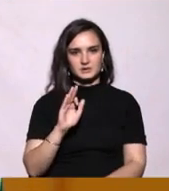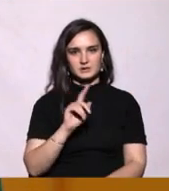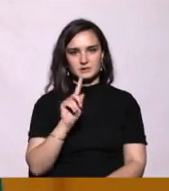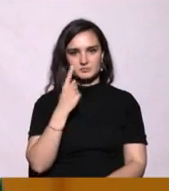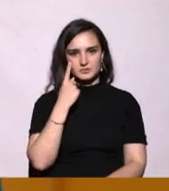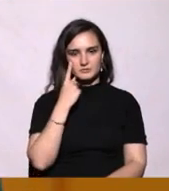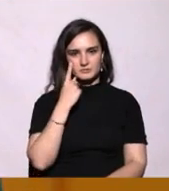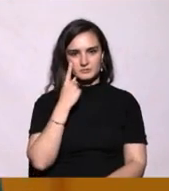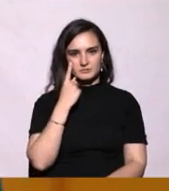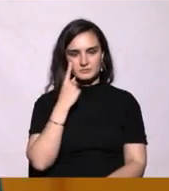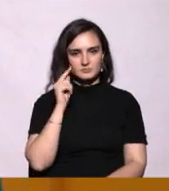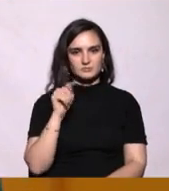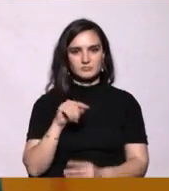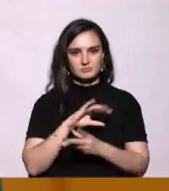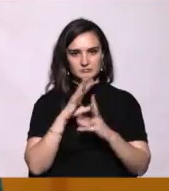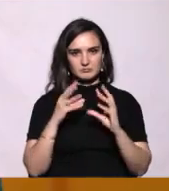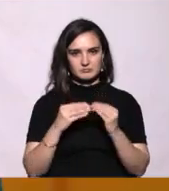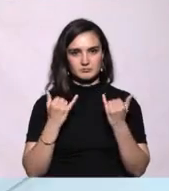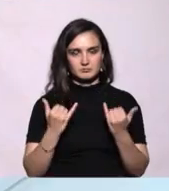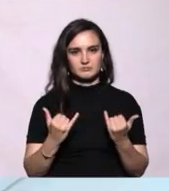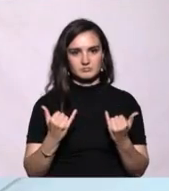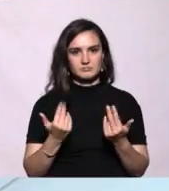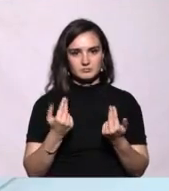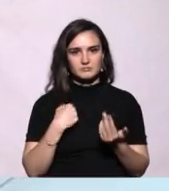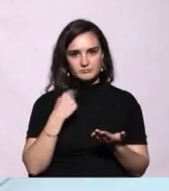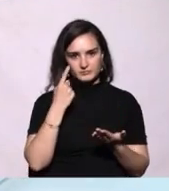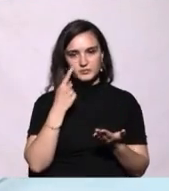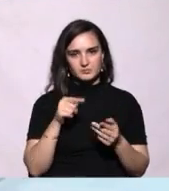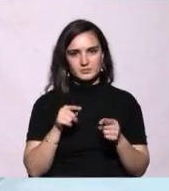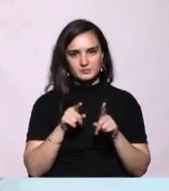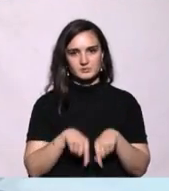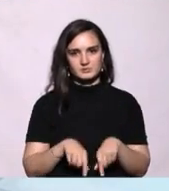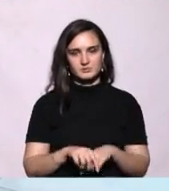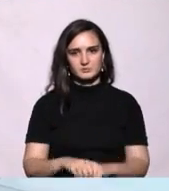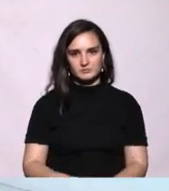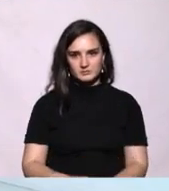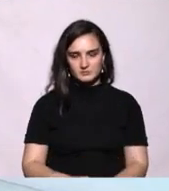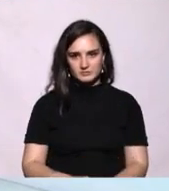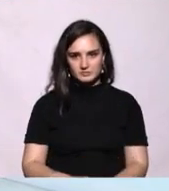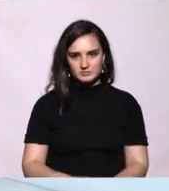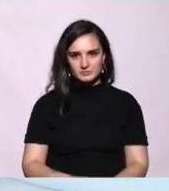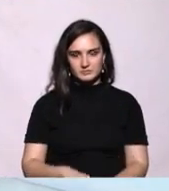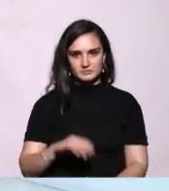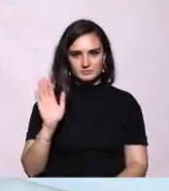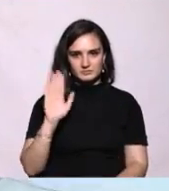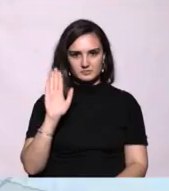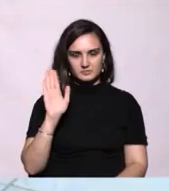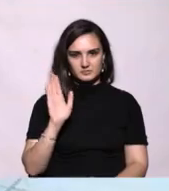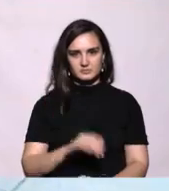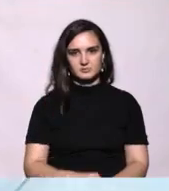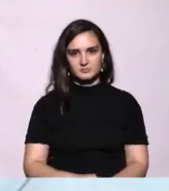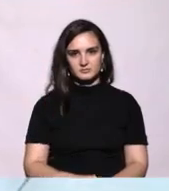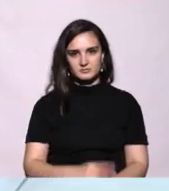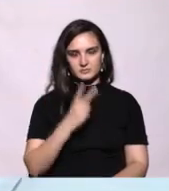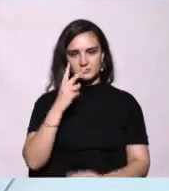what do you think? That is all for today. I think so too, yes. think so too. Okay. Bye-bye.